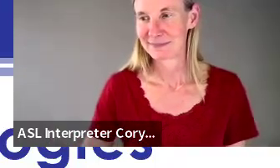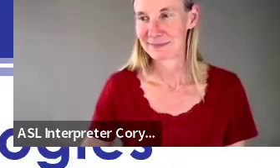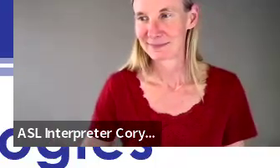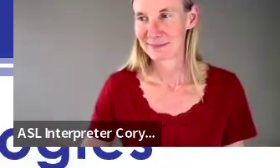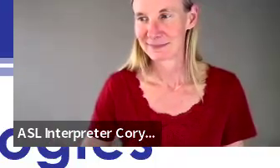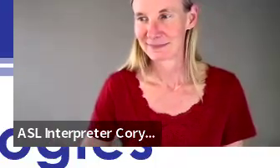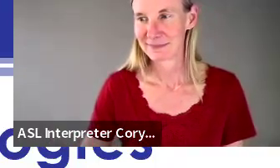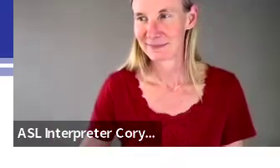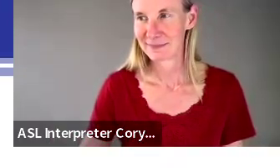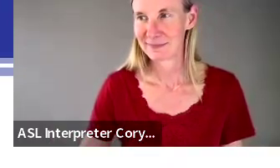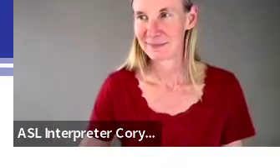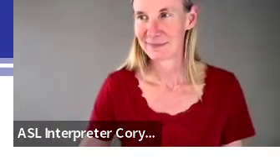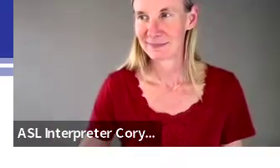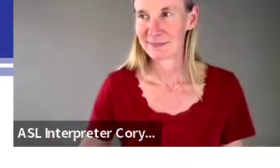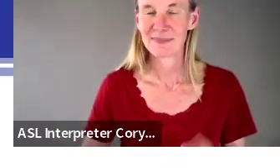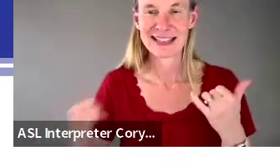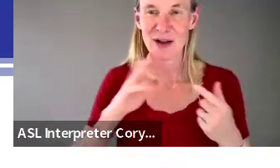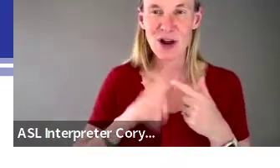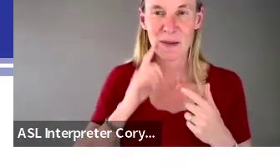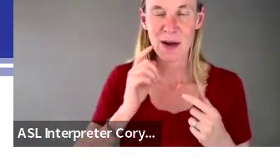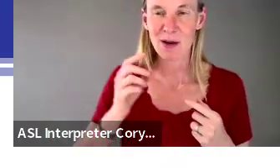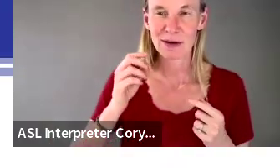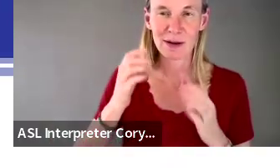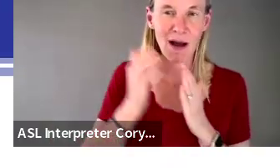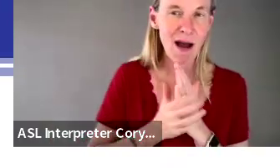Let's talk a little bit about automated tools here.